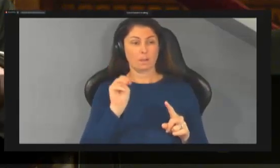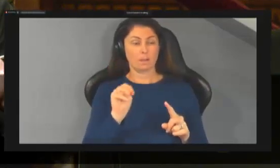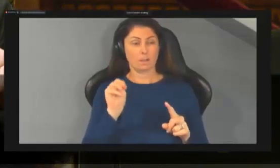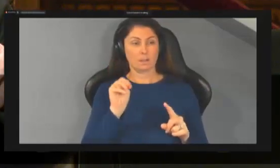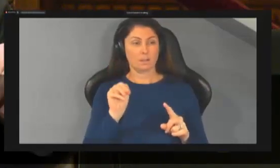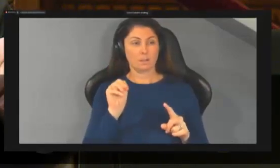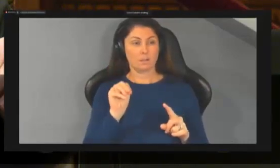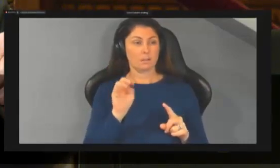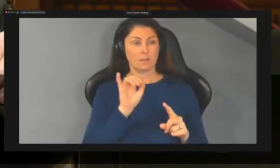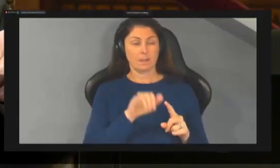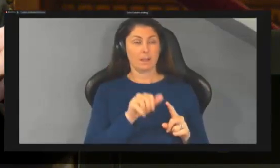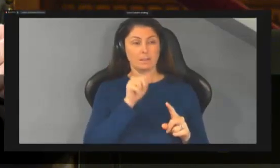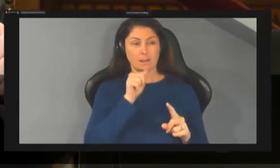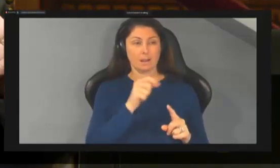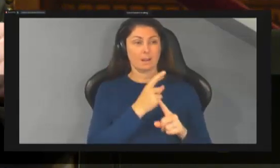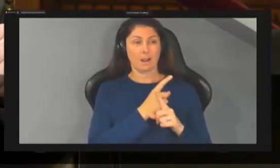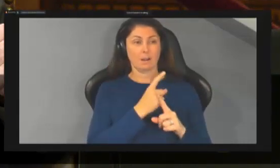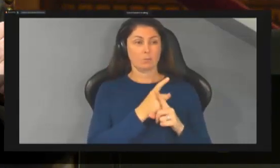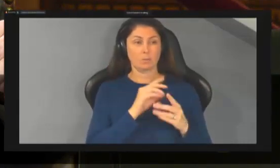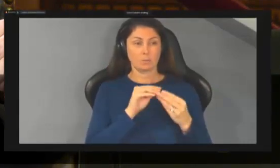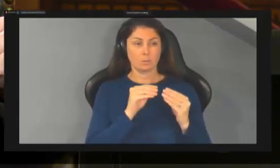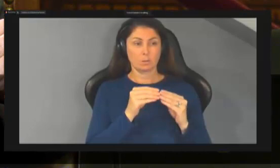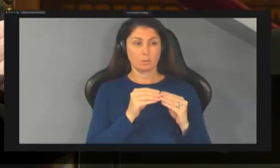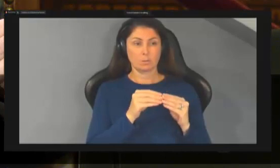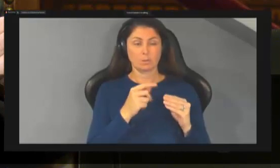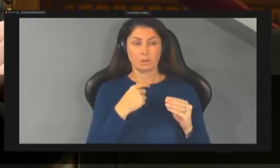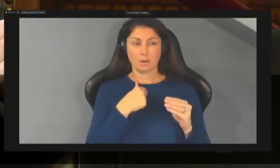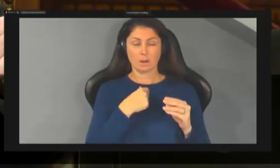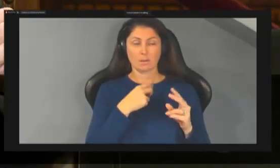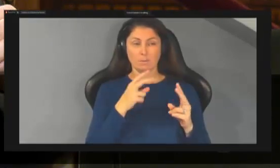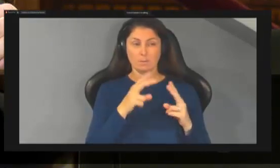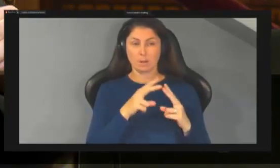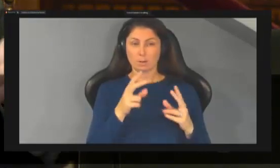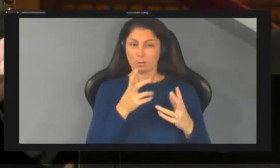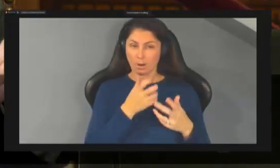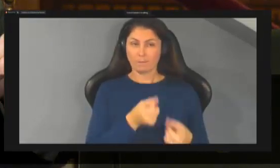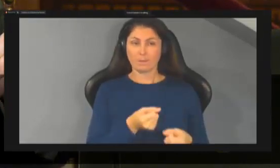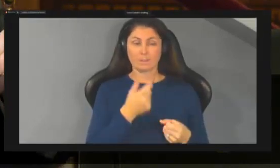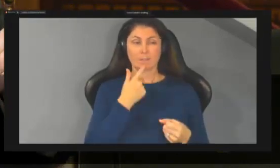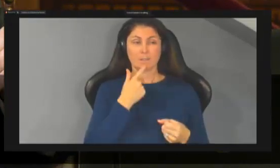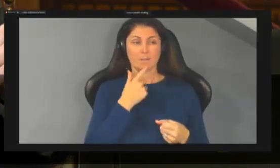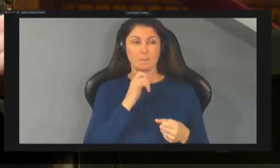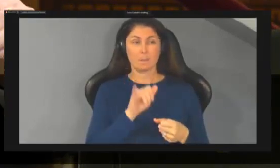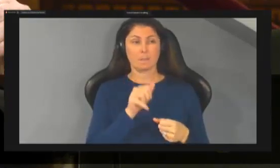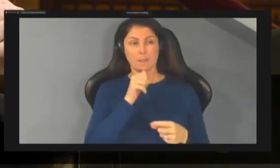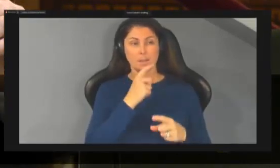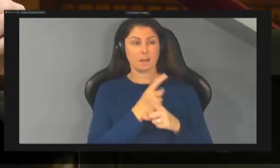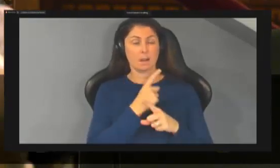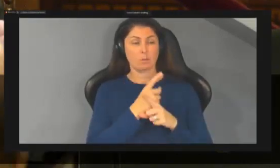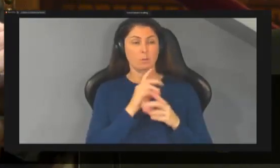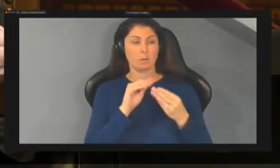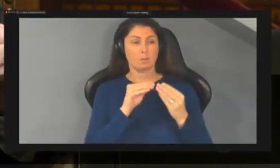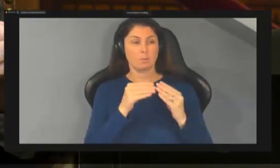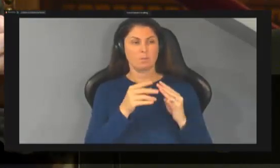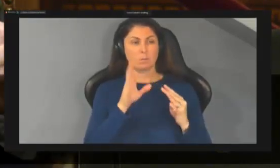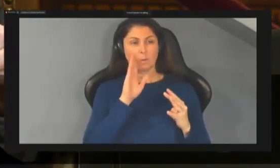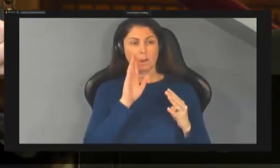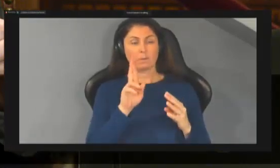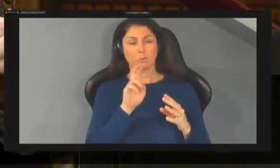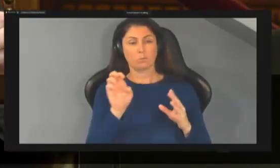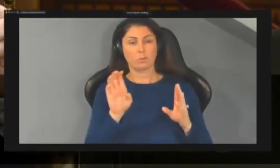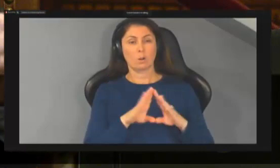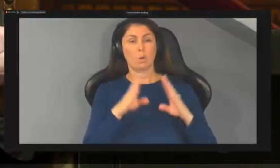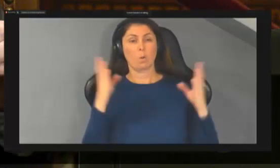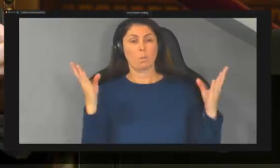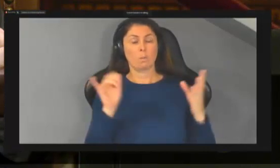That is not an accurate number. I am very confident in saying that that is not an accurate number, and you're going to have to reopen the